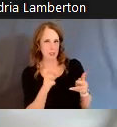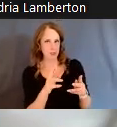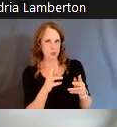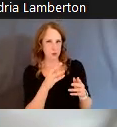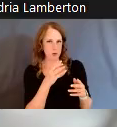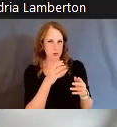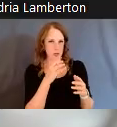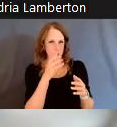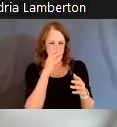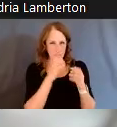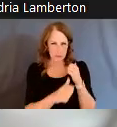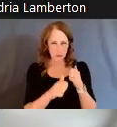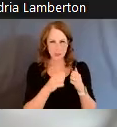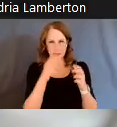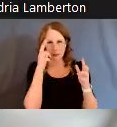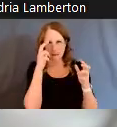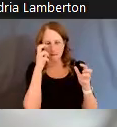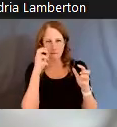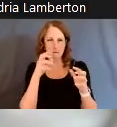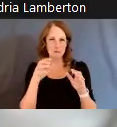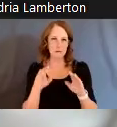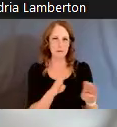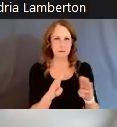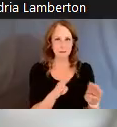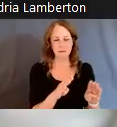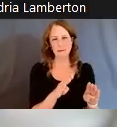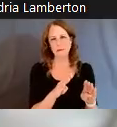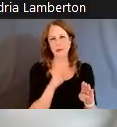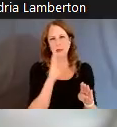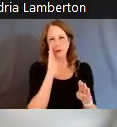in a course of conduct that alarms or seriously annoys the